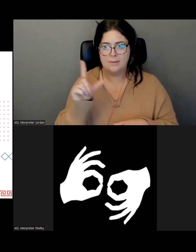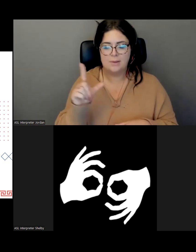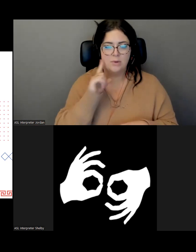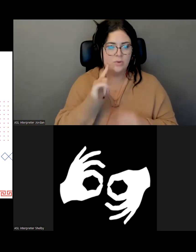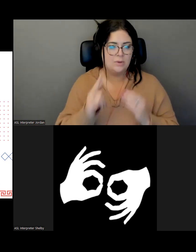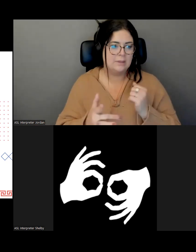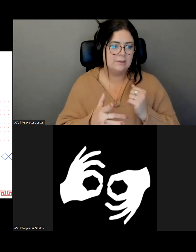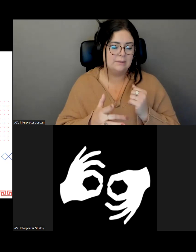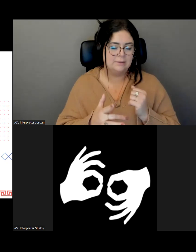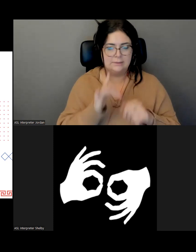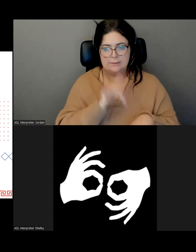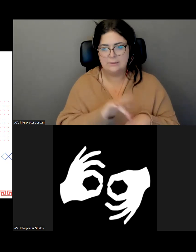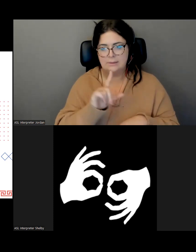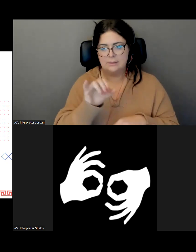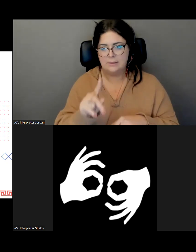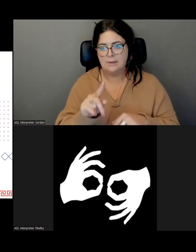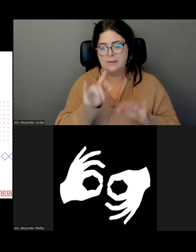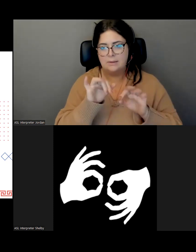can do that as well.